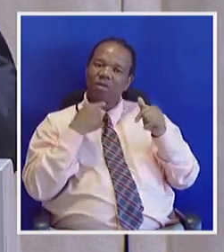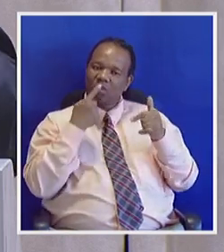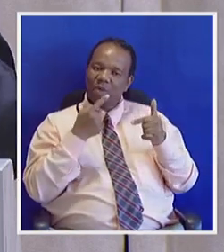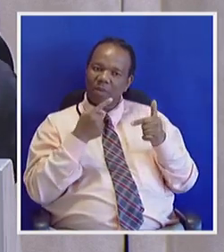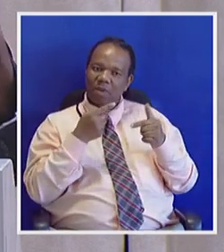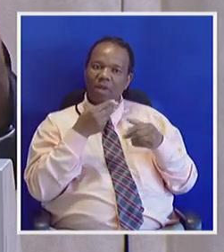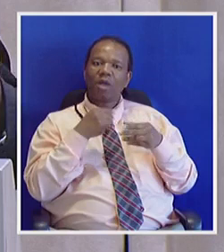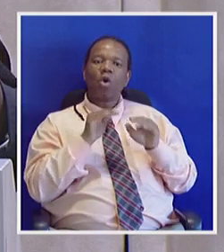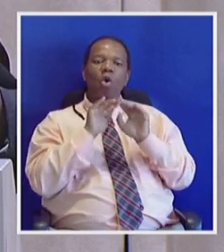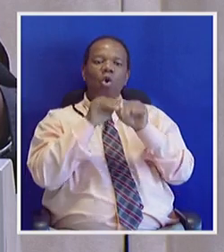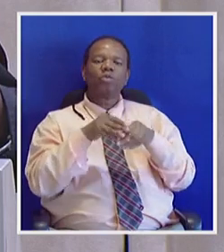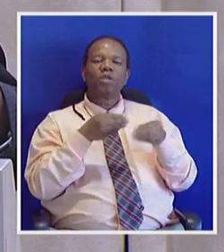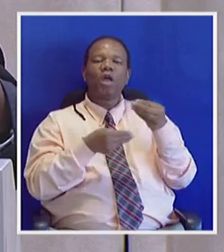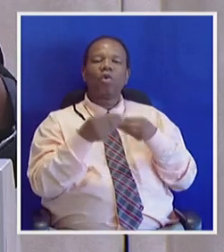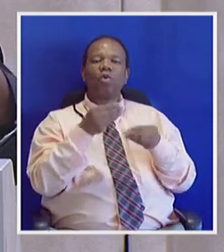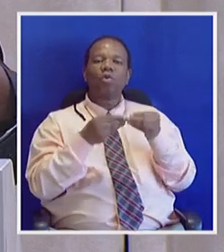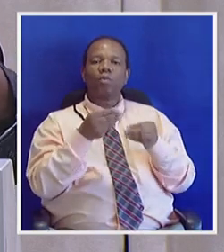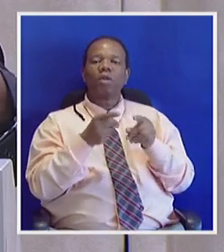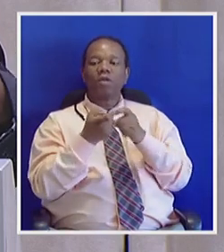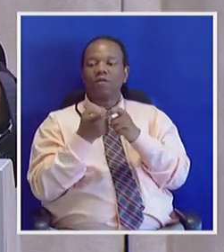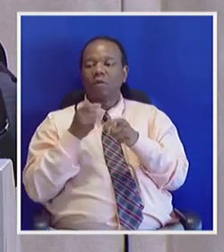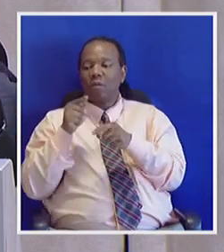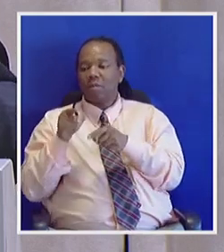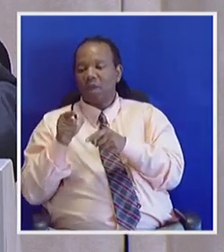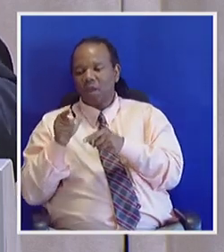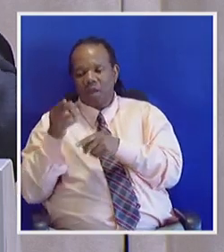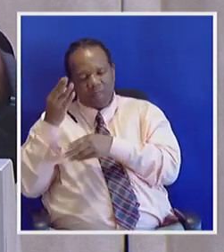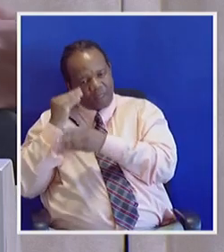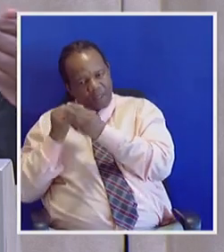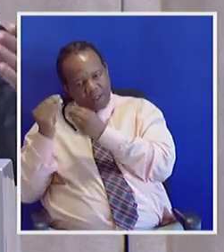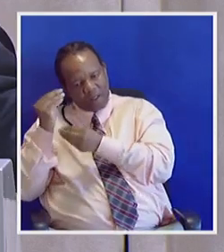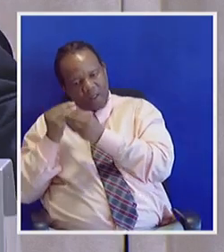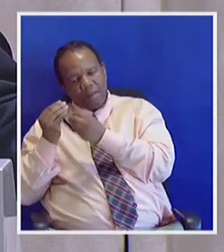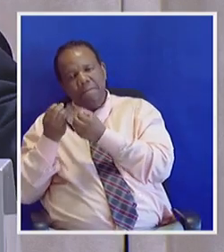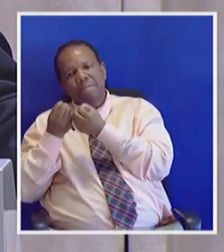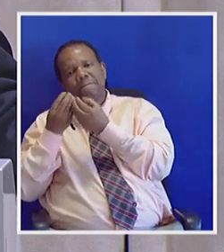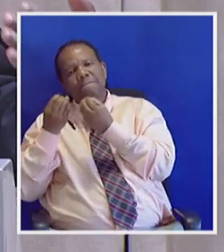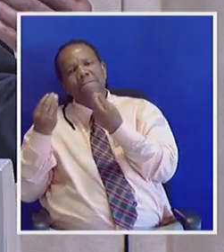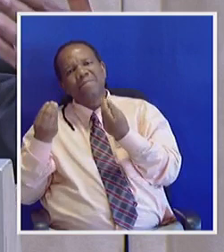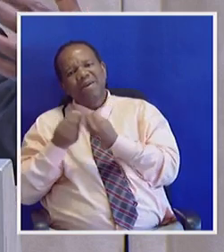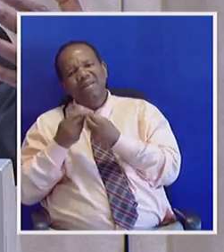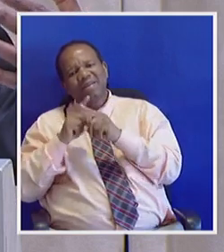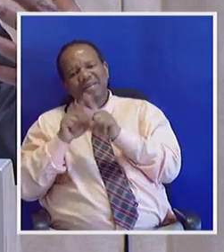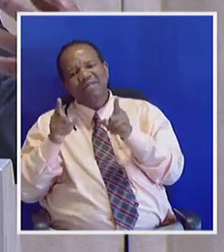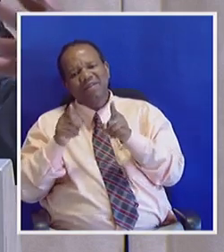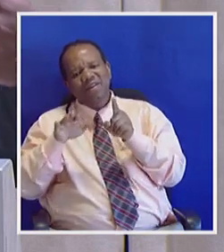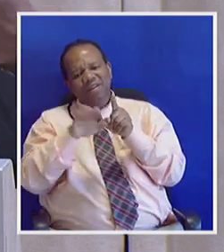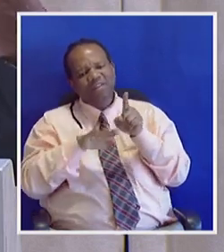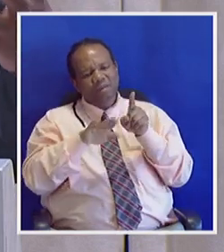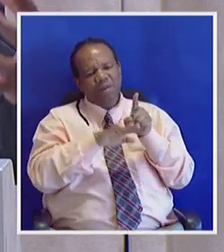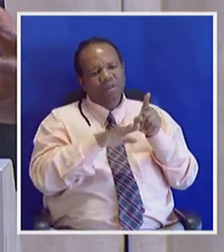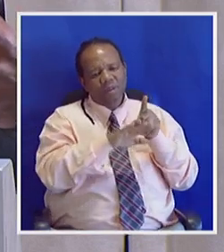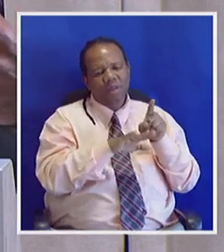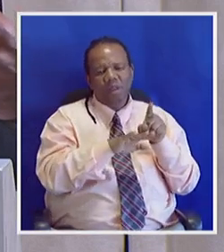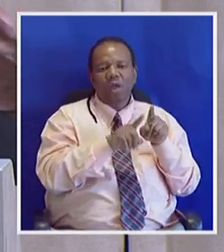because through that they are able to learn a number of disciplines in the